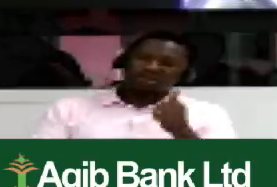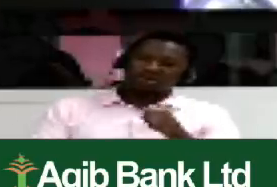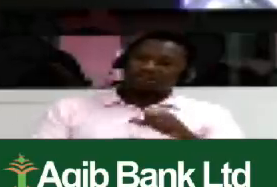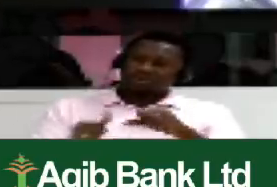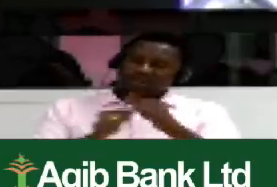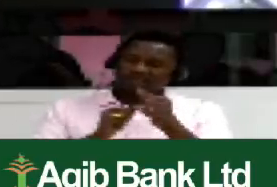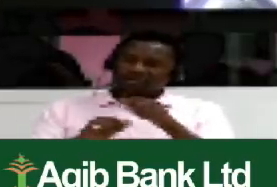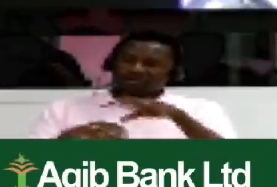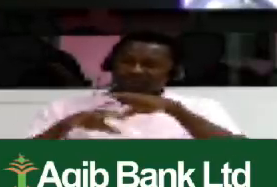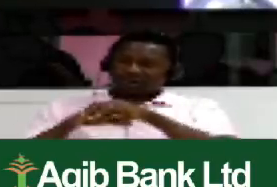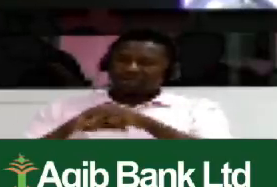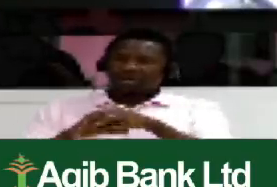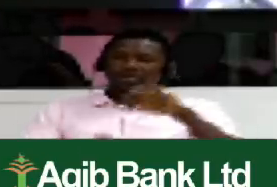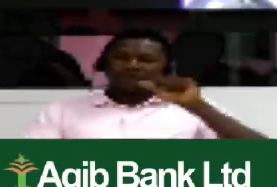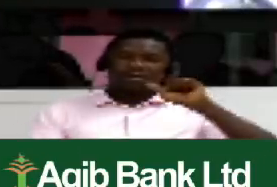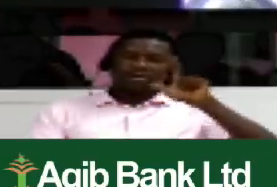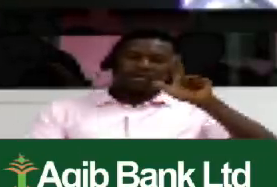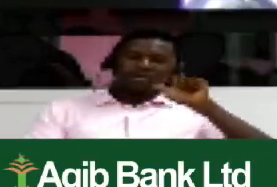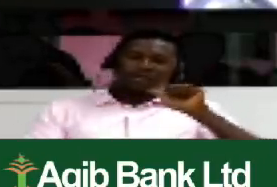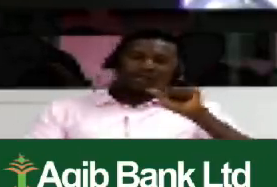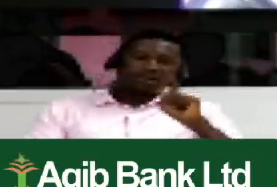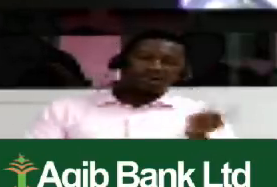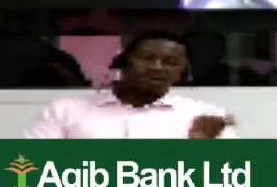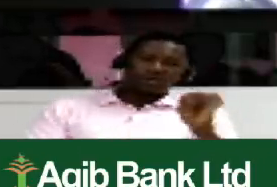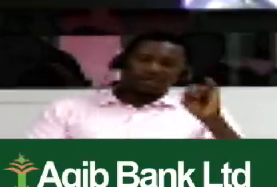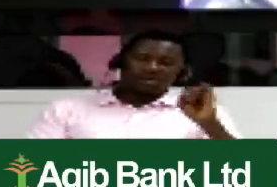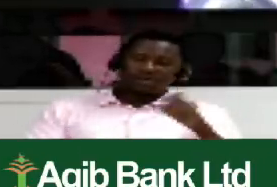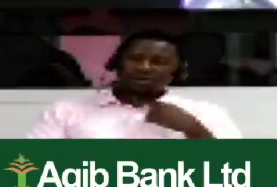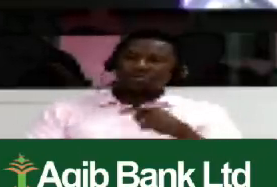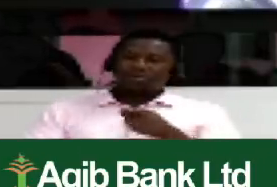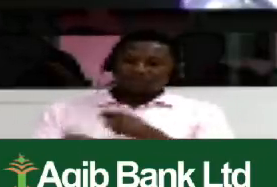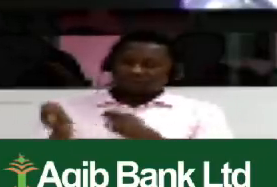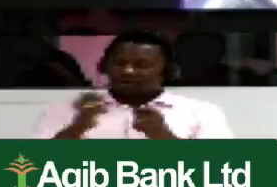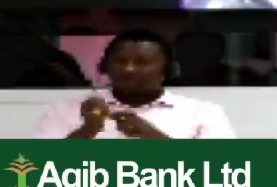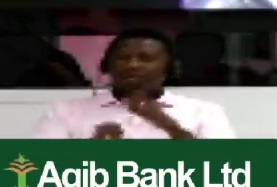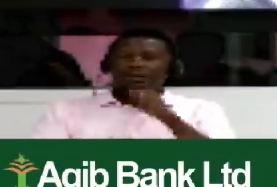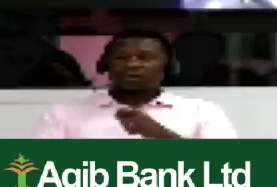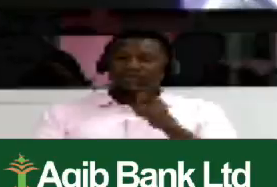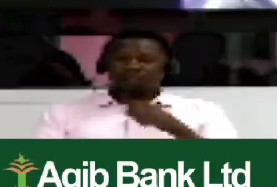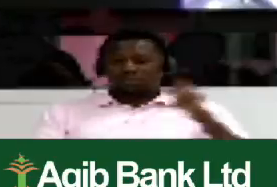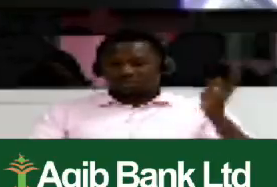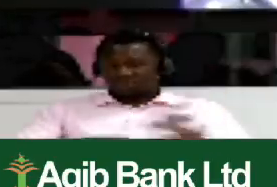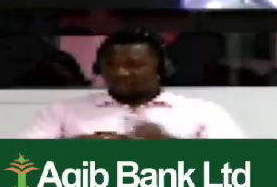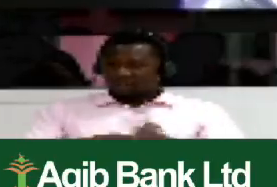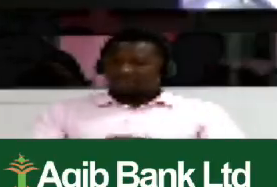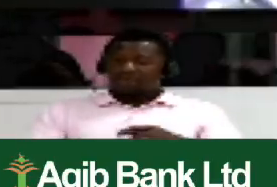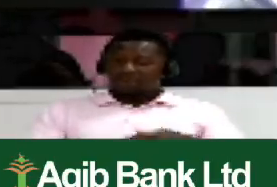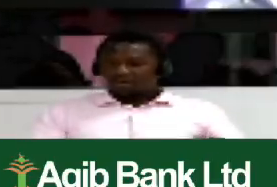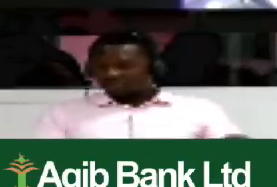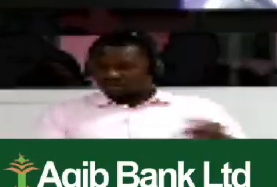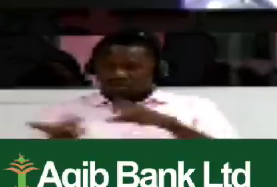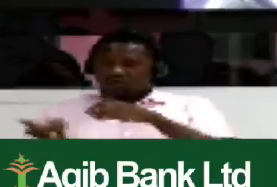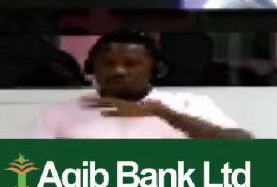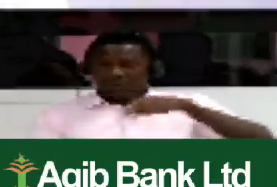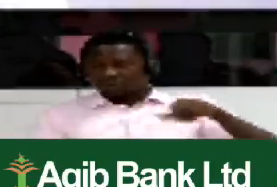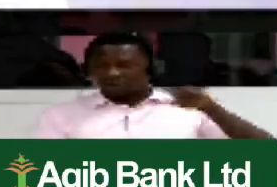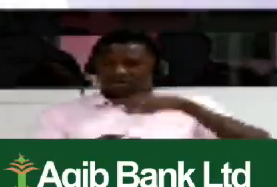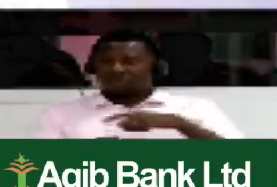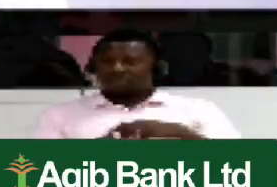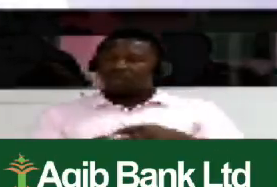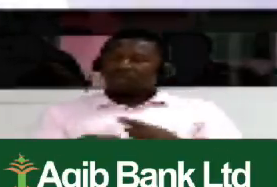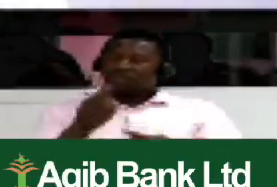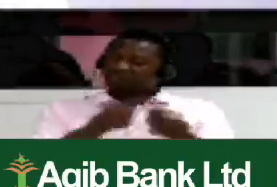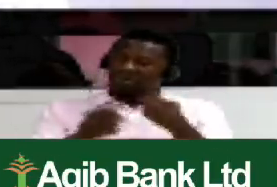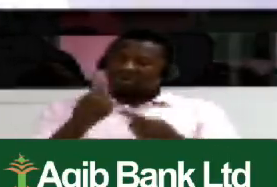his friend, Alaji, that it was servicemen that beat him, that poured water on him repeatedly and shaved his